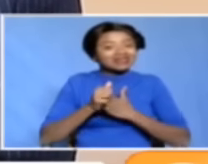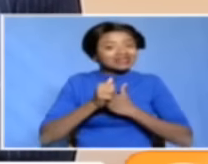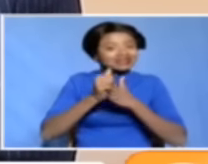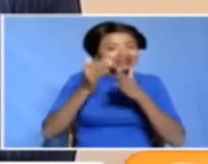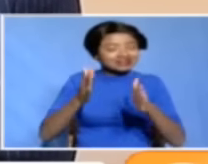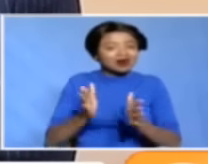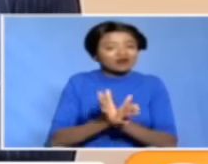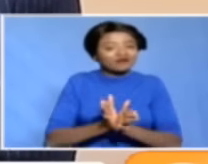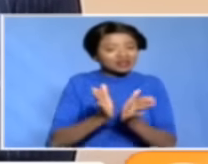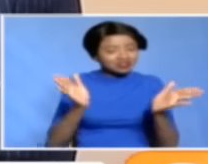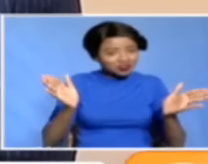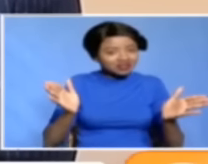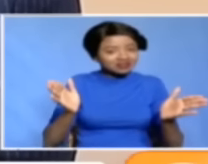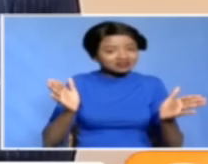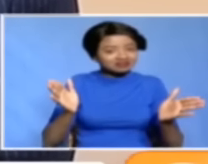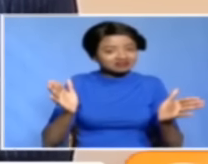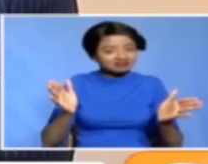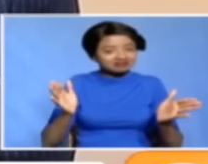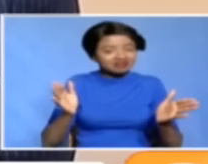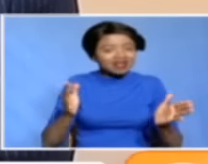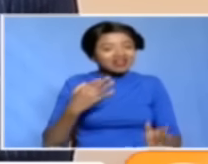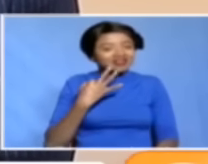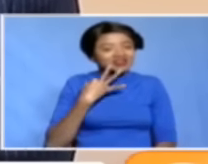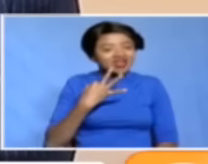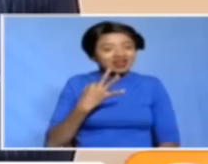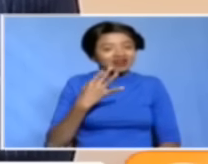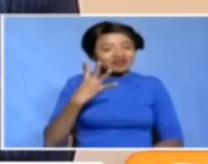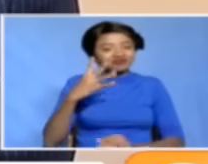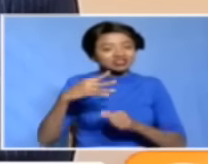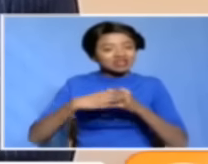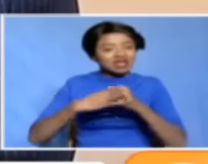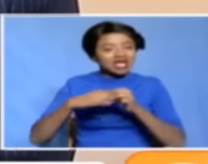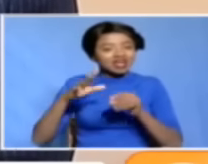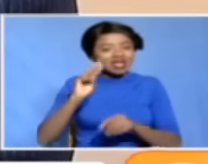the 349 members of parliament are my colleagues, the